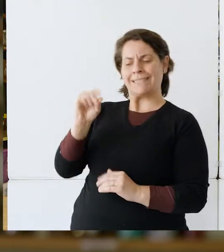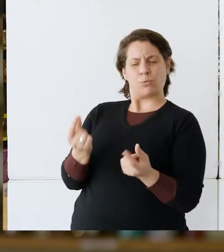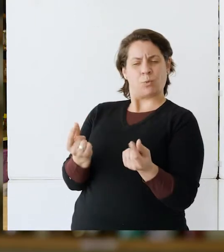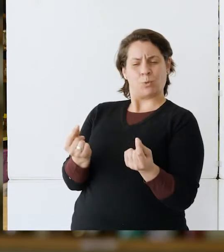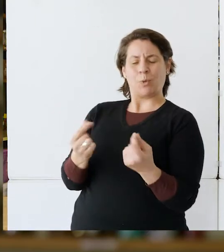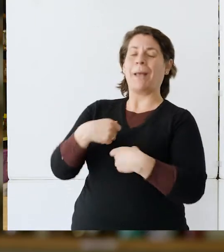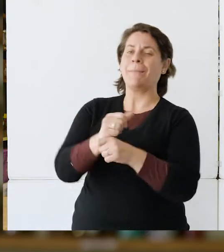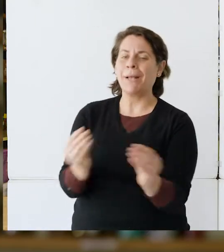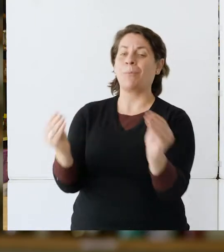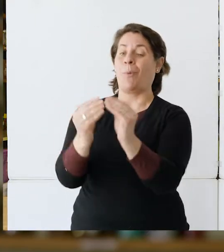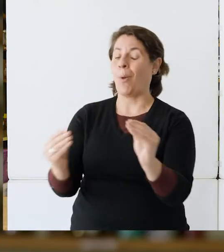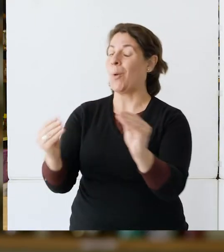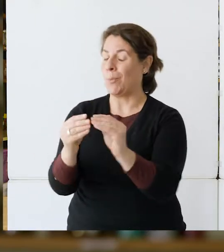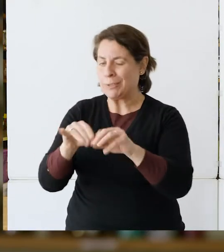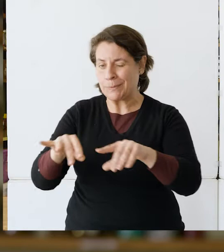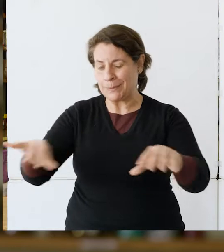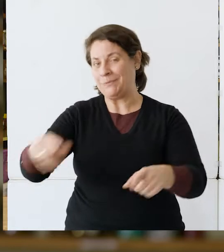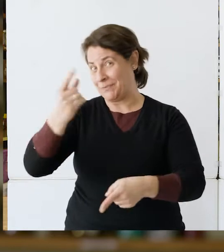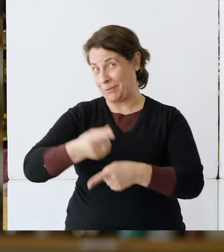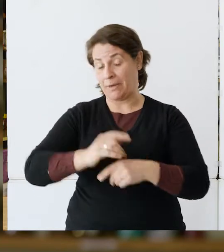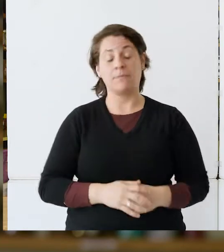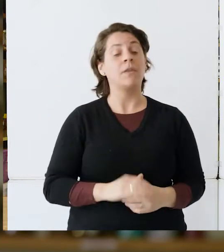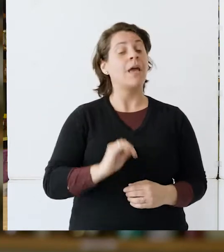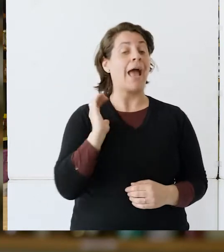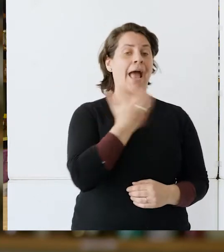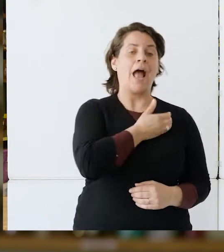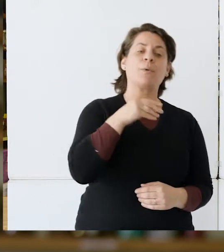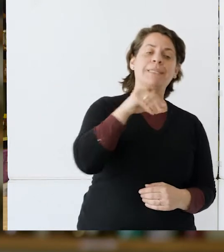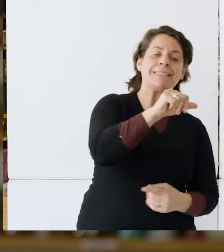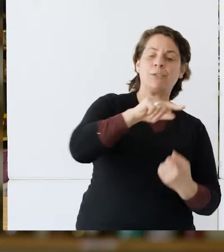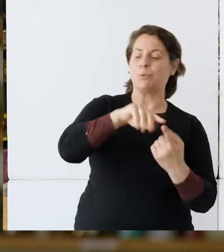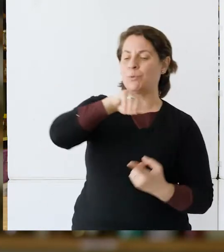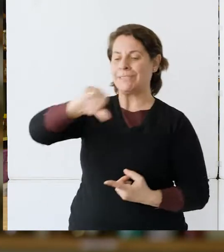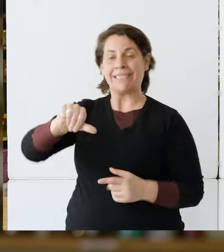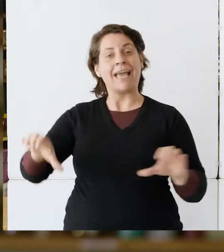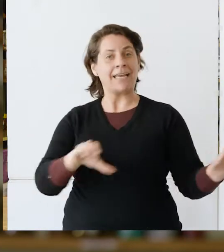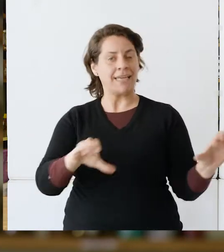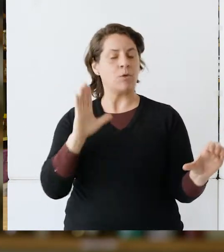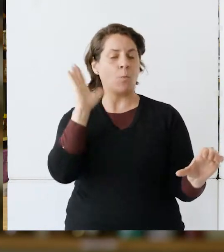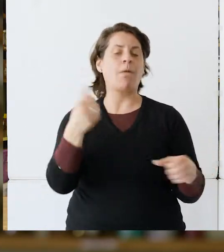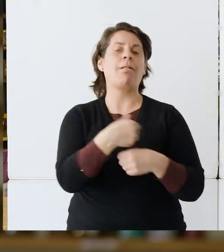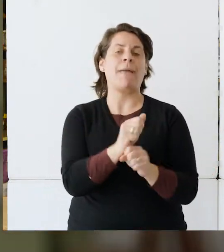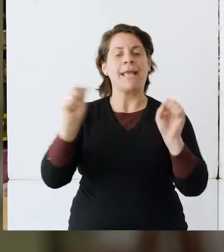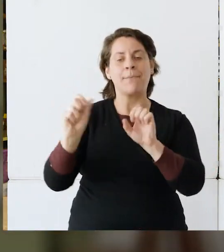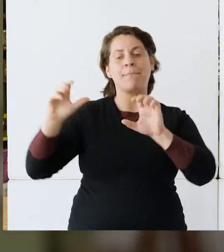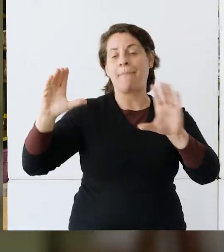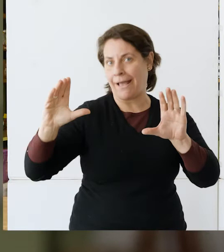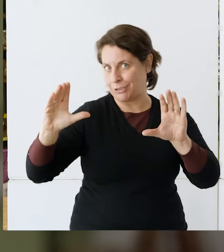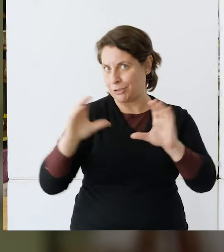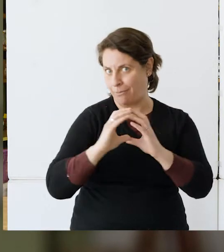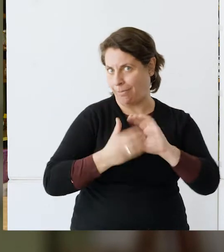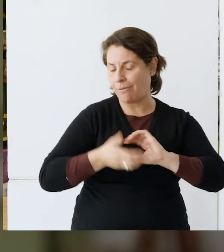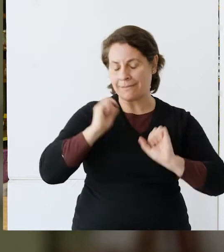that usually means sometime between March and April. Have you ever heard the phrase, April showers bring spring flowers? That is because